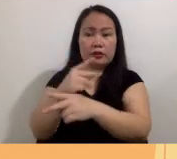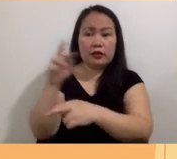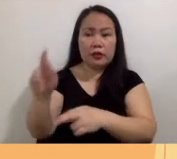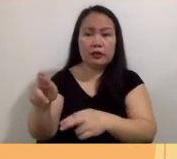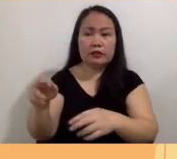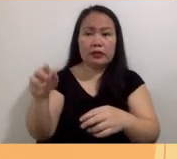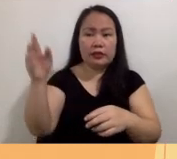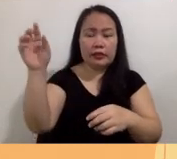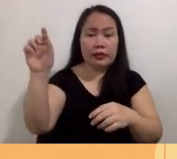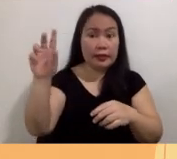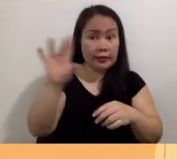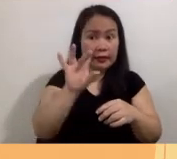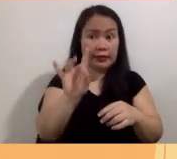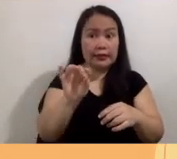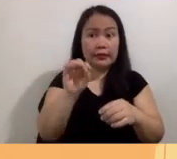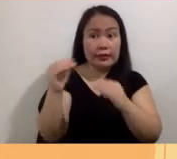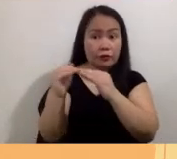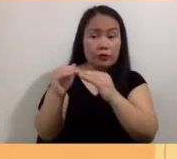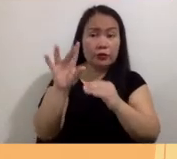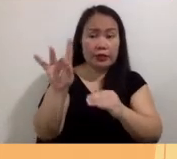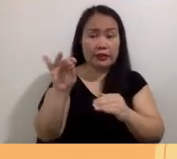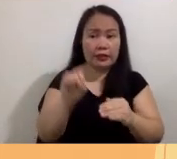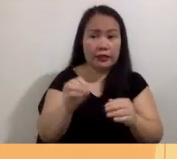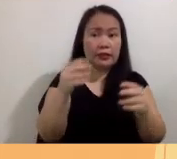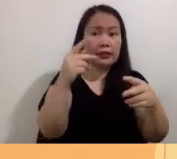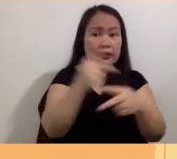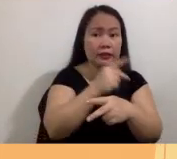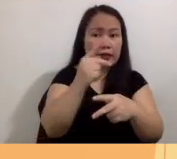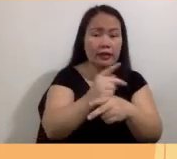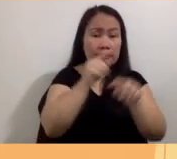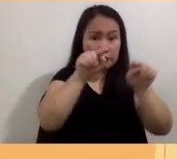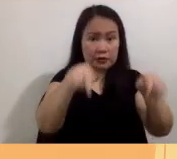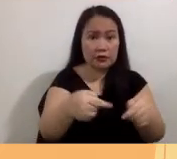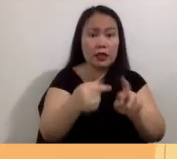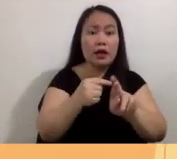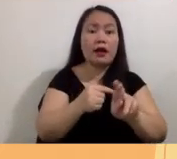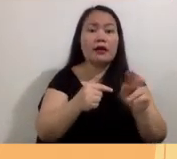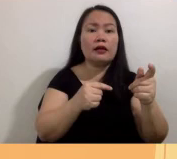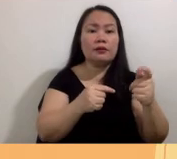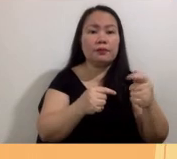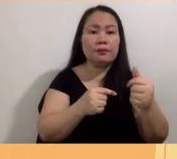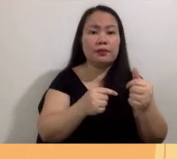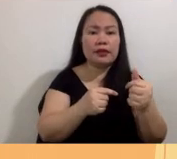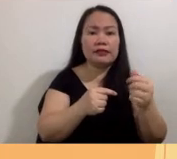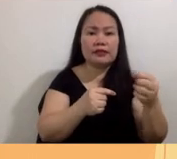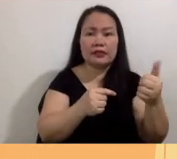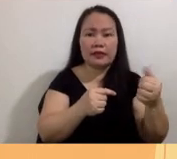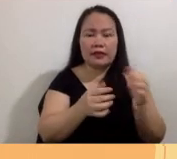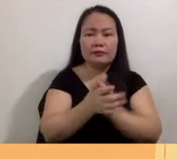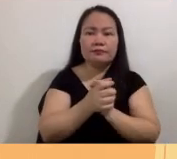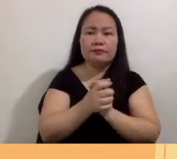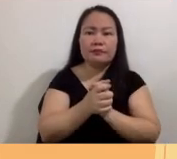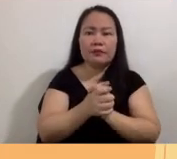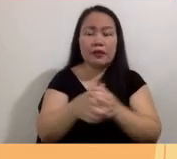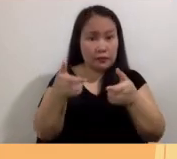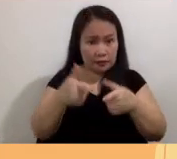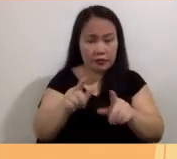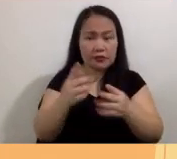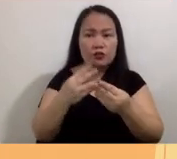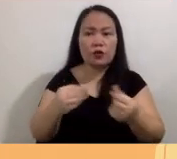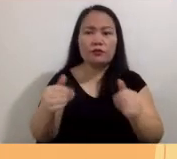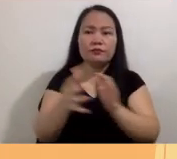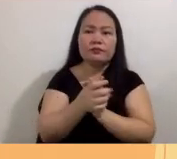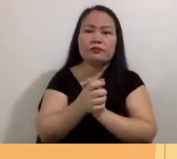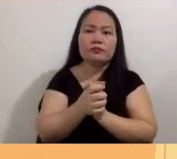to 80 times the quantity of the rate plus 10, or yung R plus 10 natin. So, let us